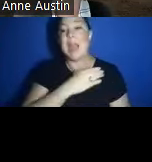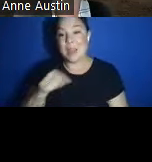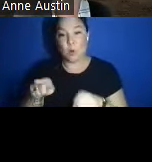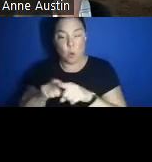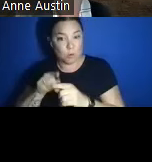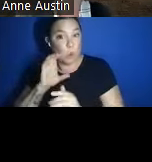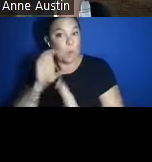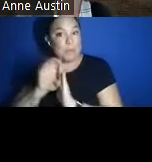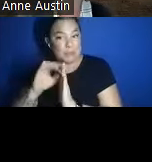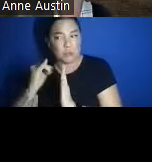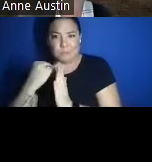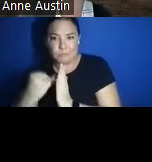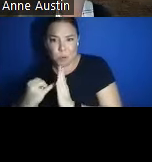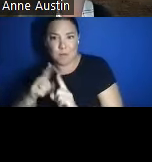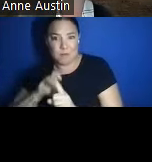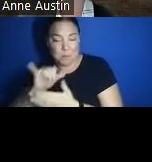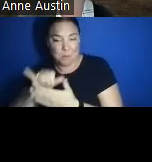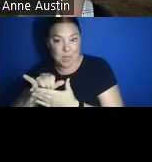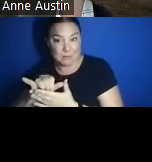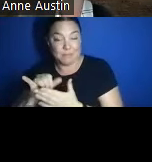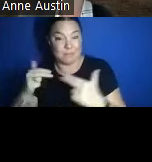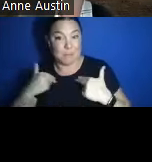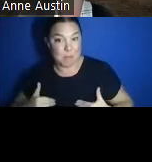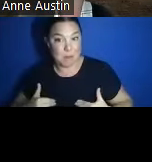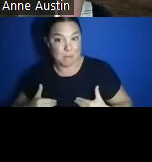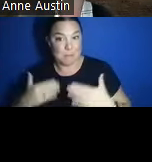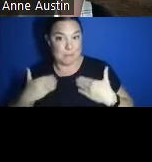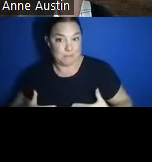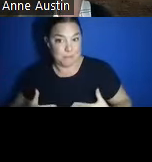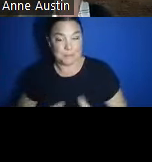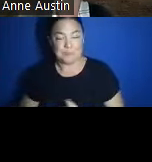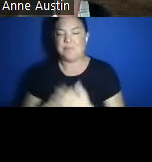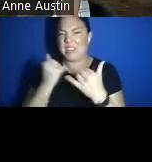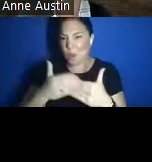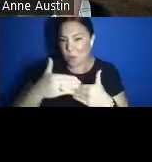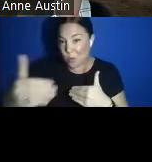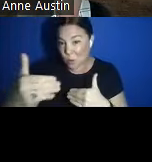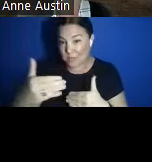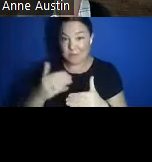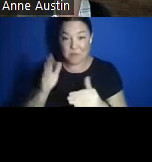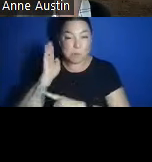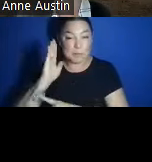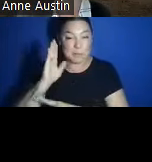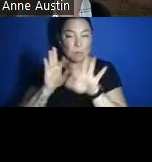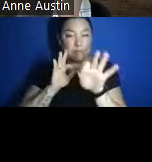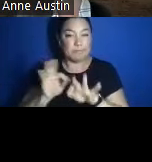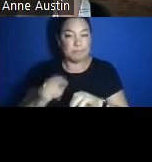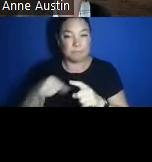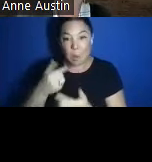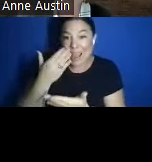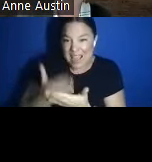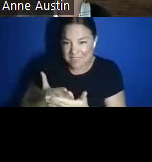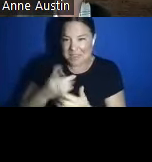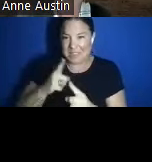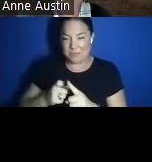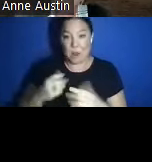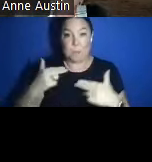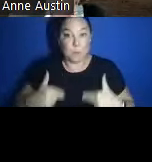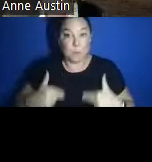photos. So for the rest of this presentation, I'm going to really focus on what our evidence from human remains tells